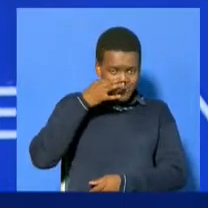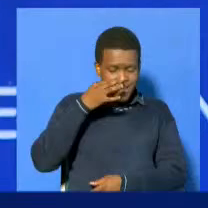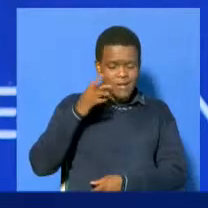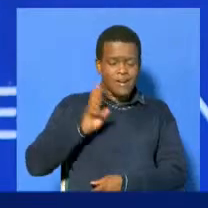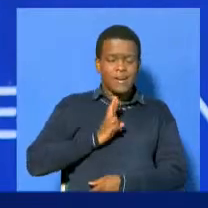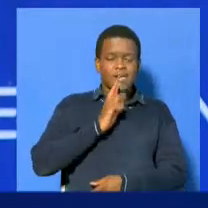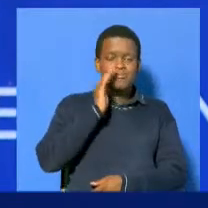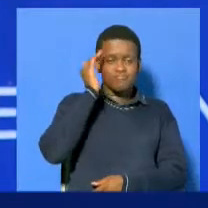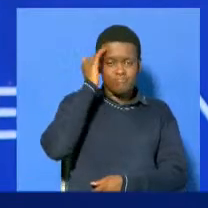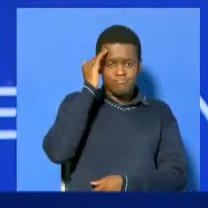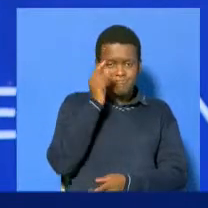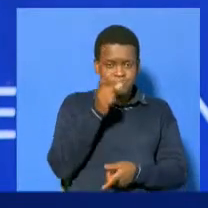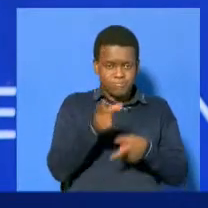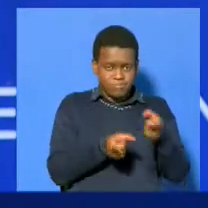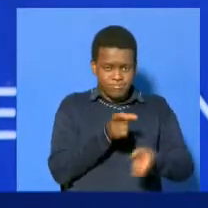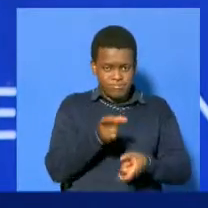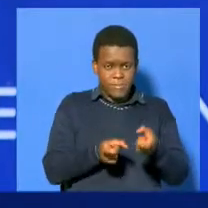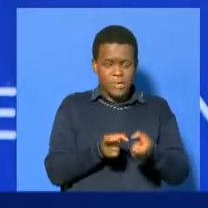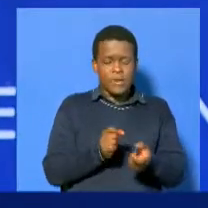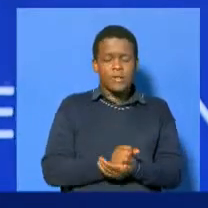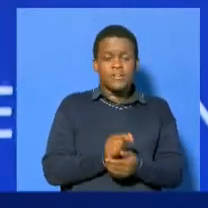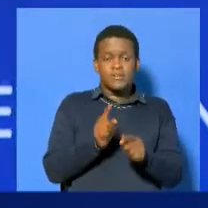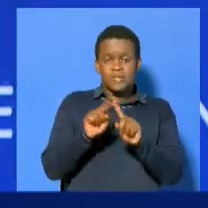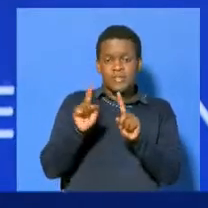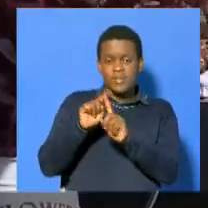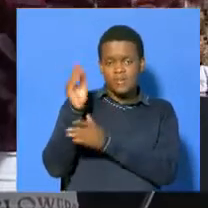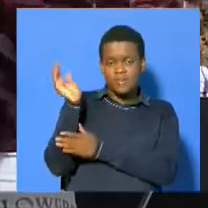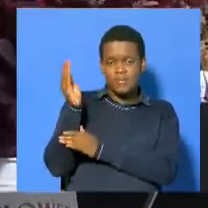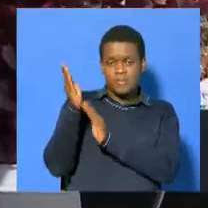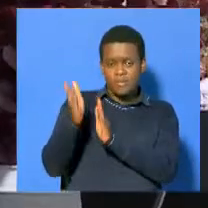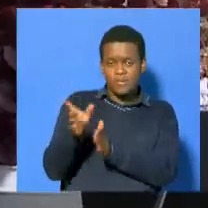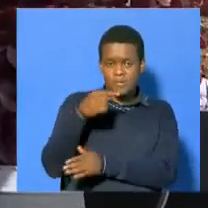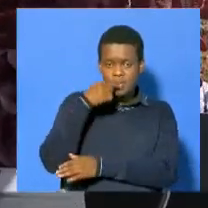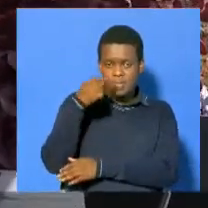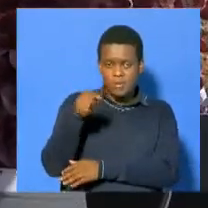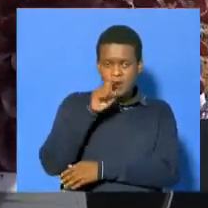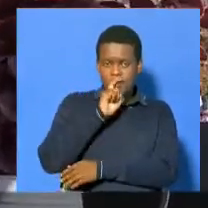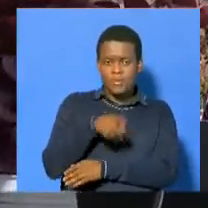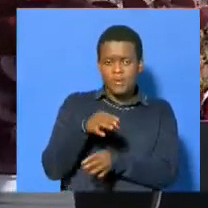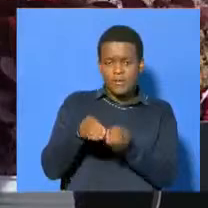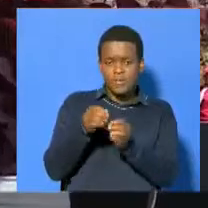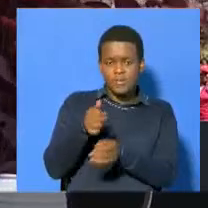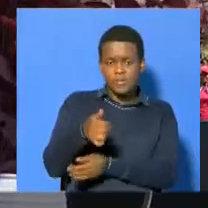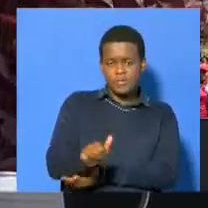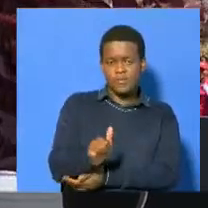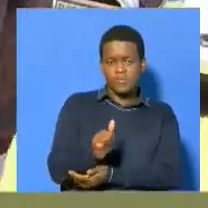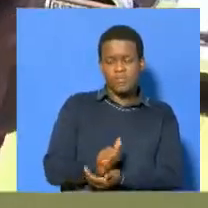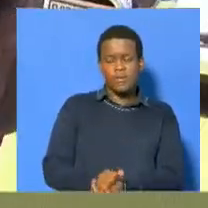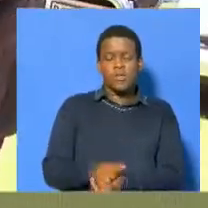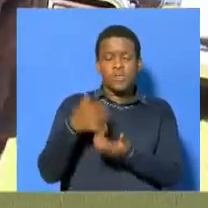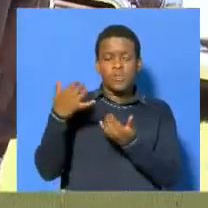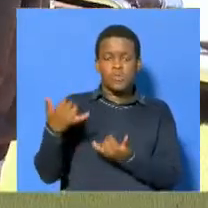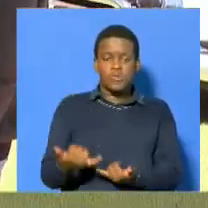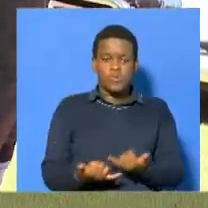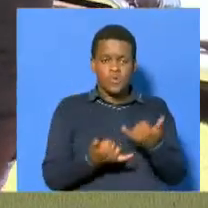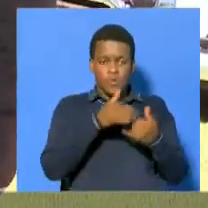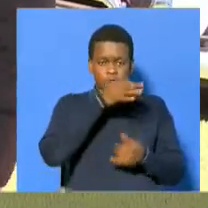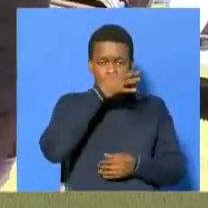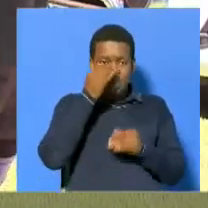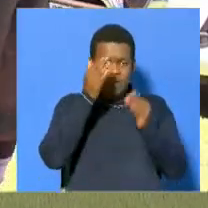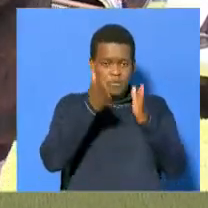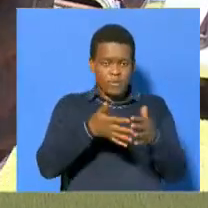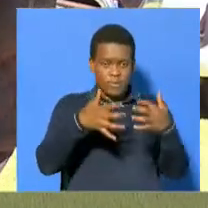So, like the previous speakers, Arwele Marakanelo. Collaborations of the youthful farmers with essential